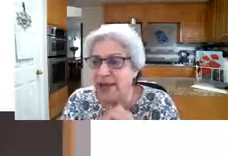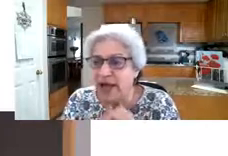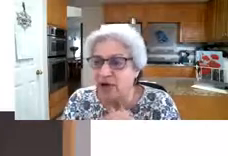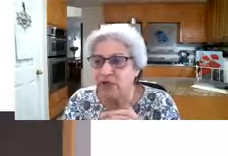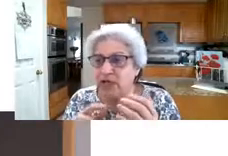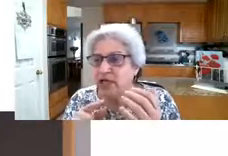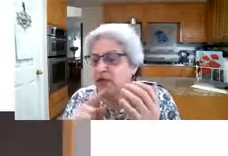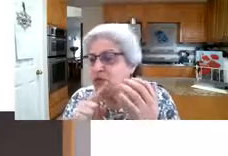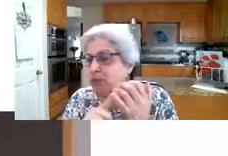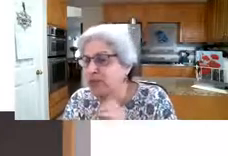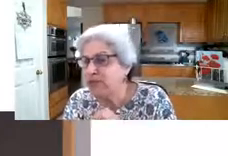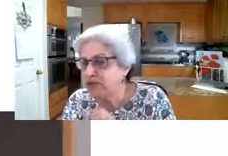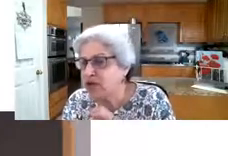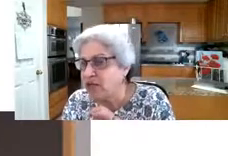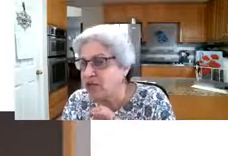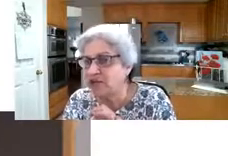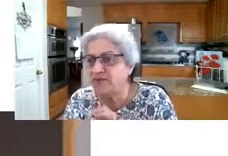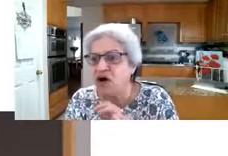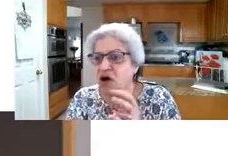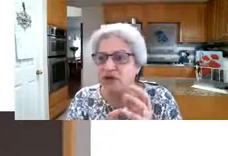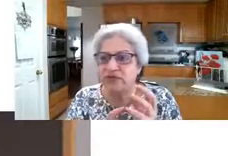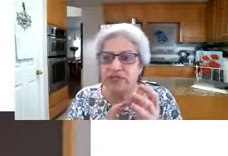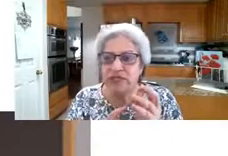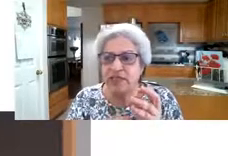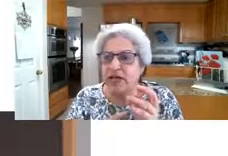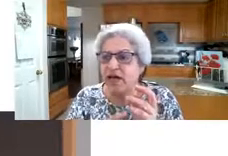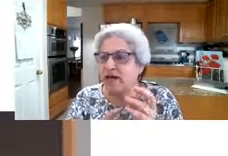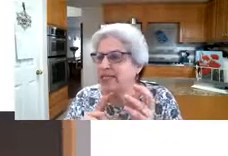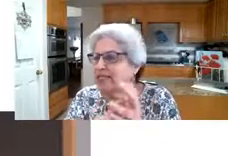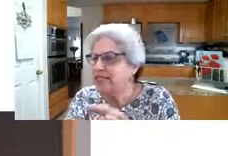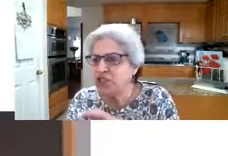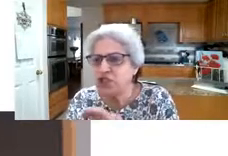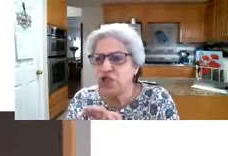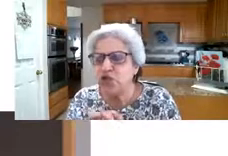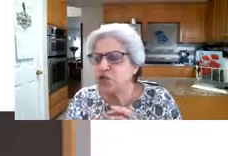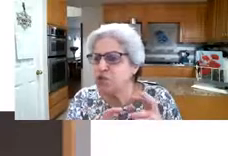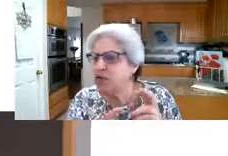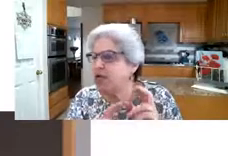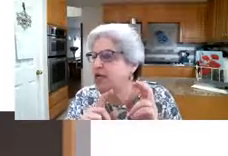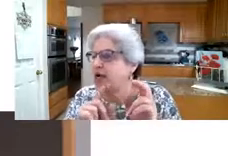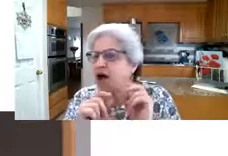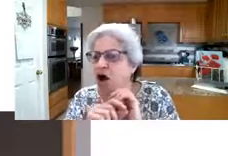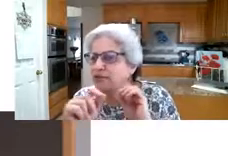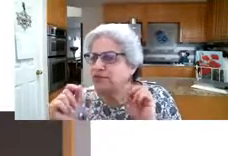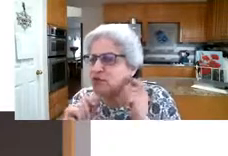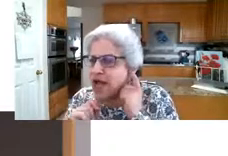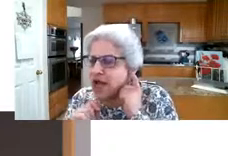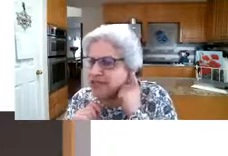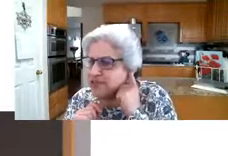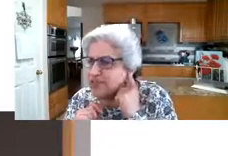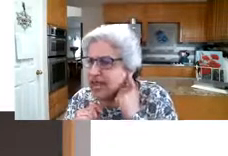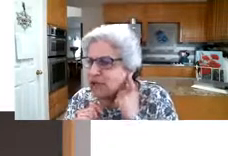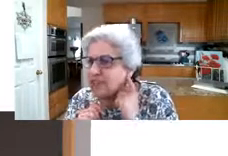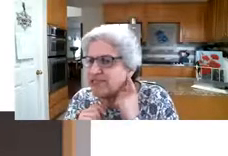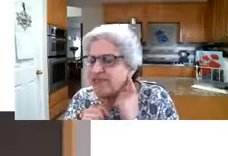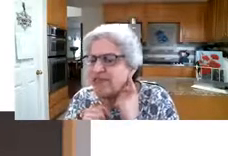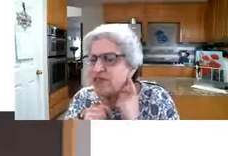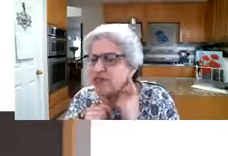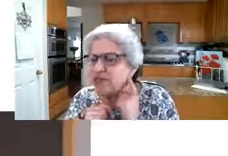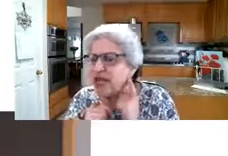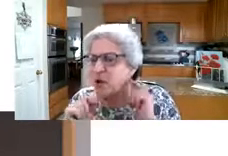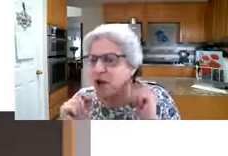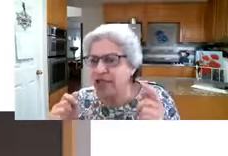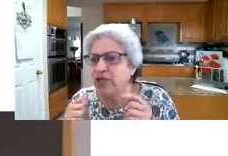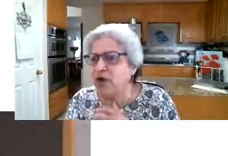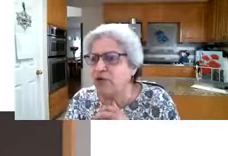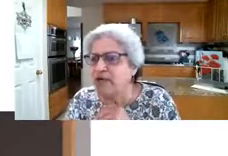concerned about, were people of color involved, is this new, all of those kinds of doubts and